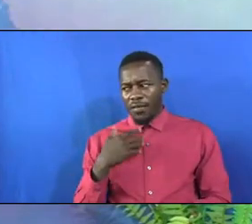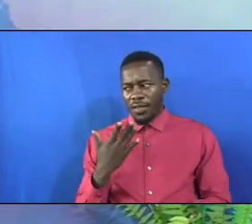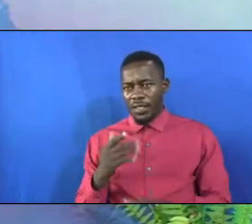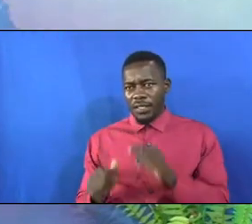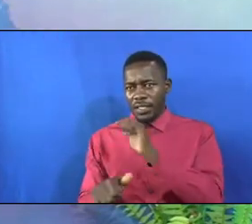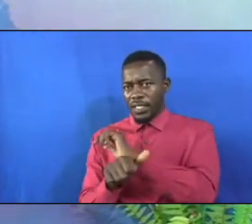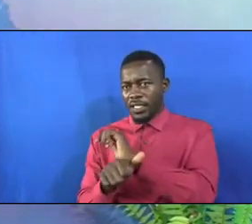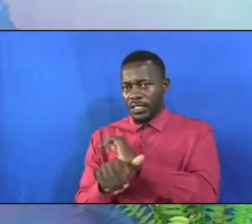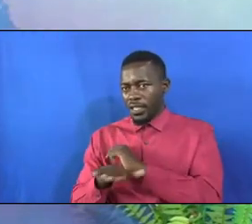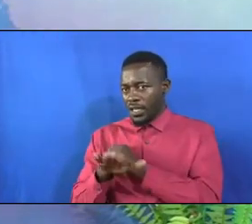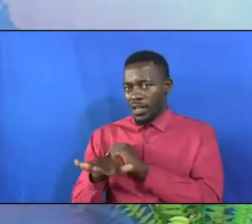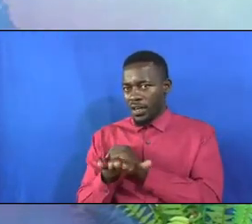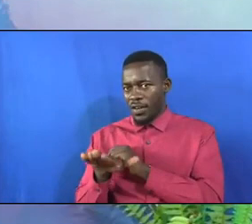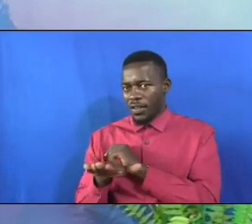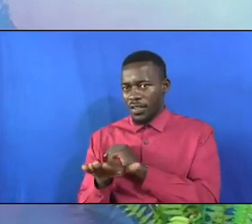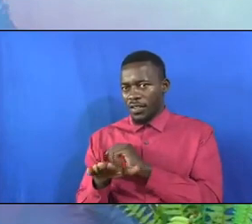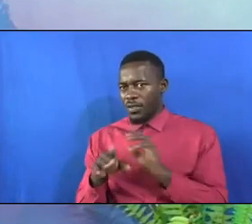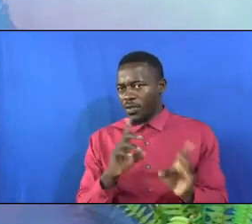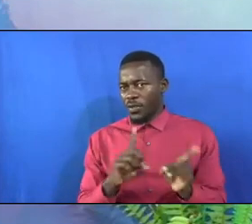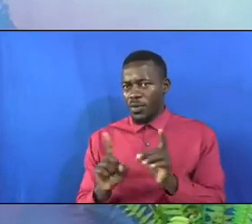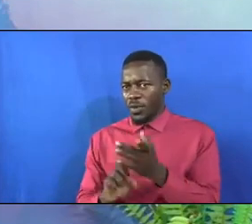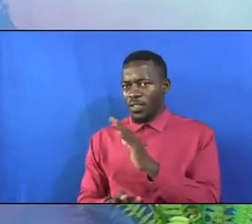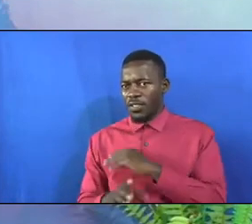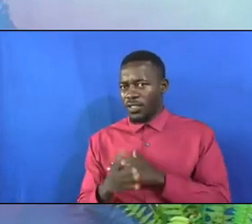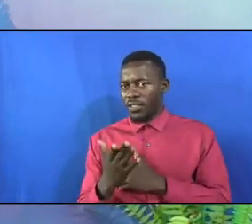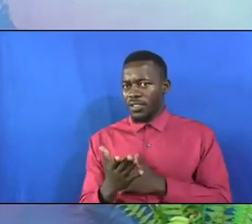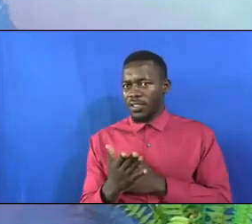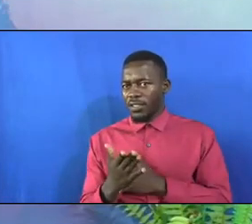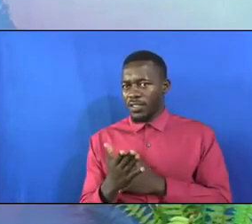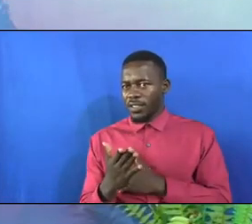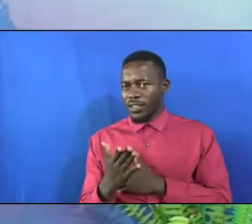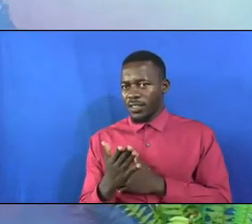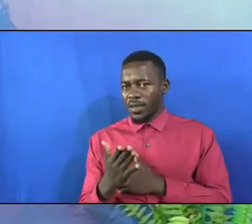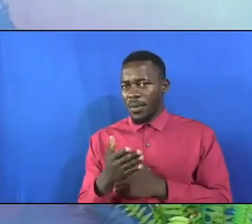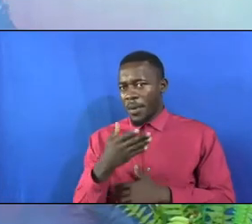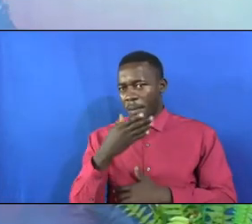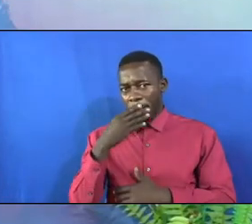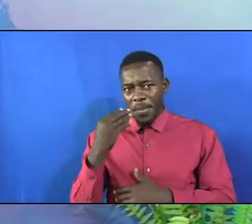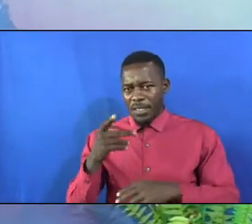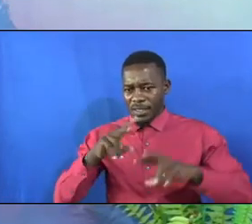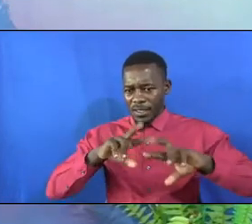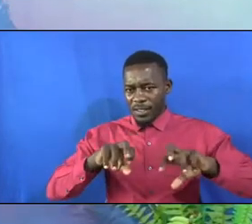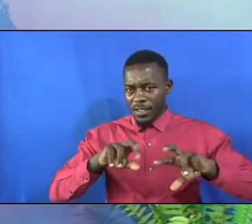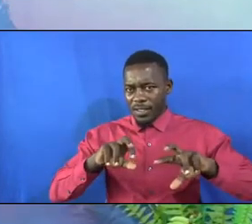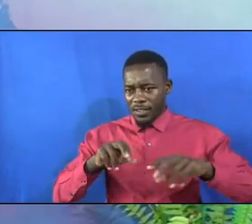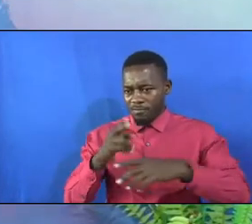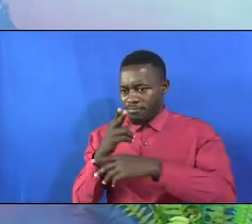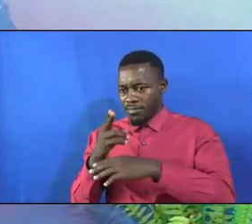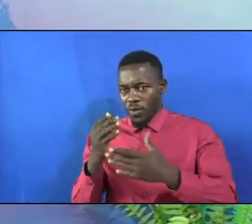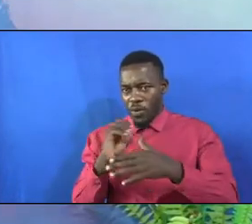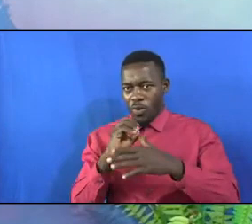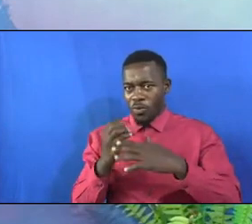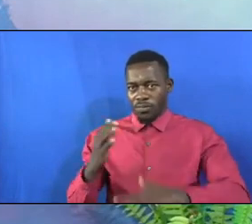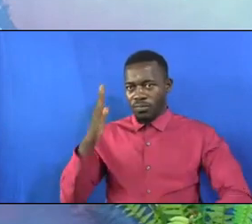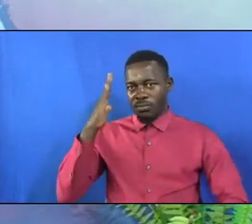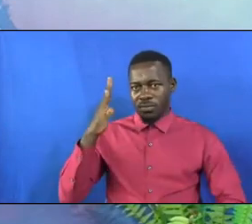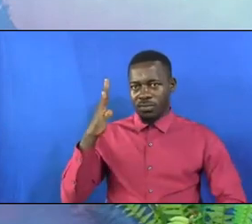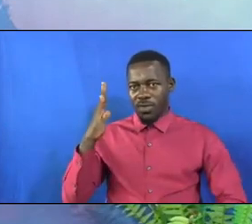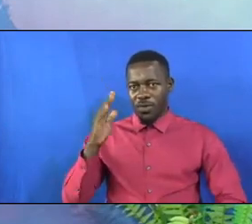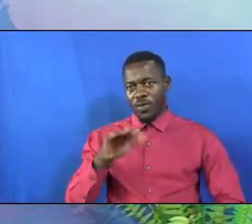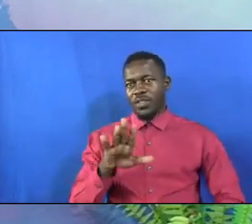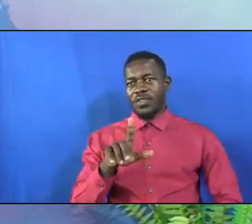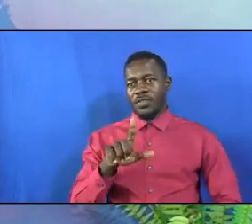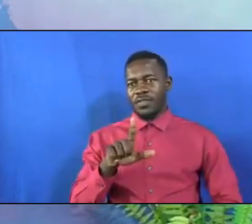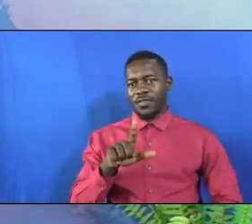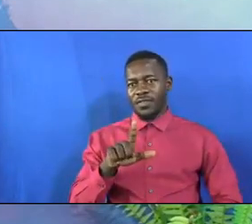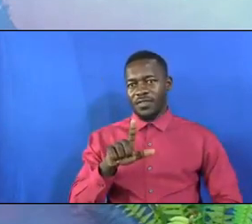you do? The next thing you do is to guard yourself, right? You guard yourself. And